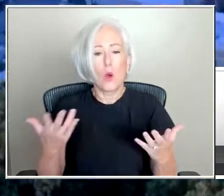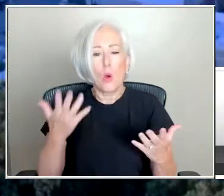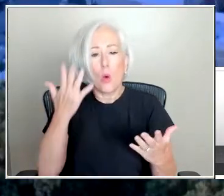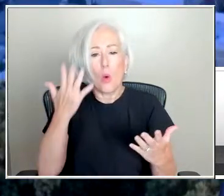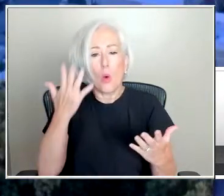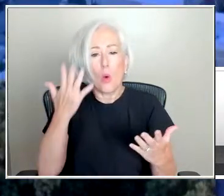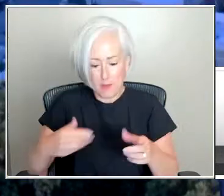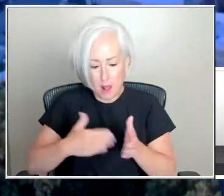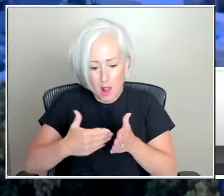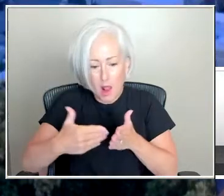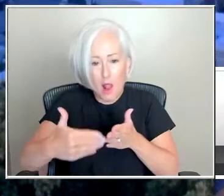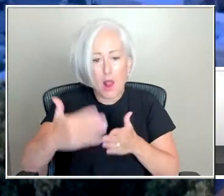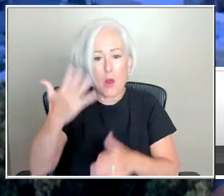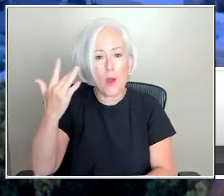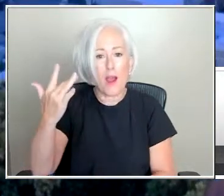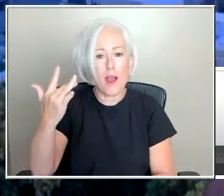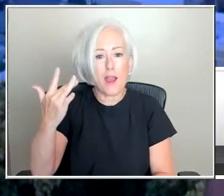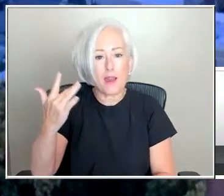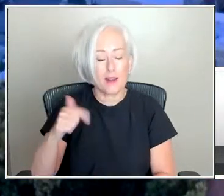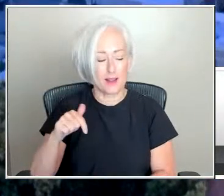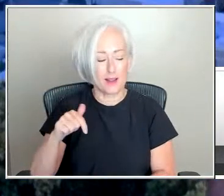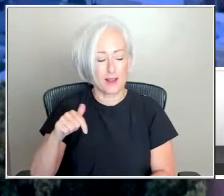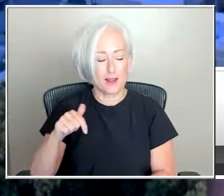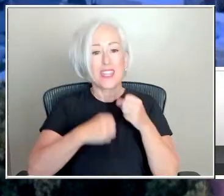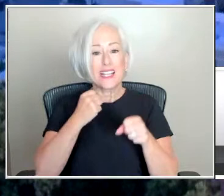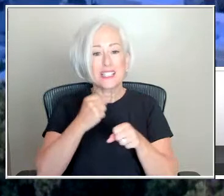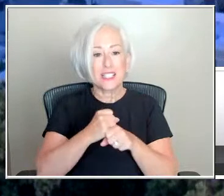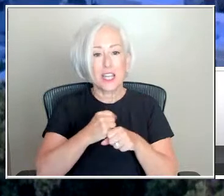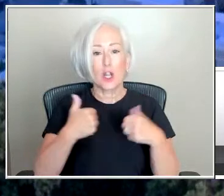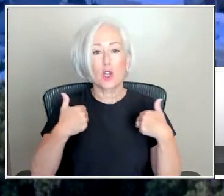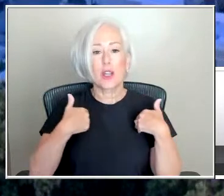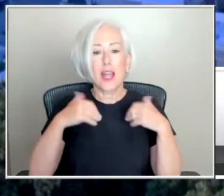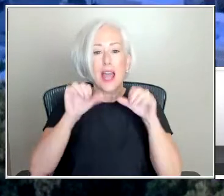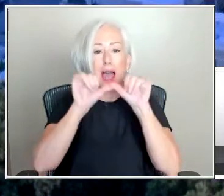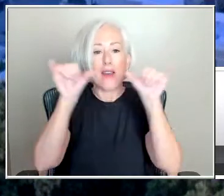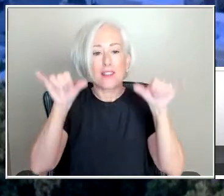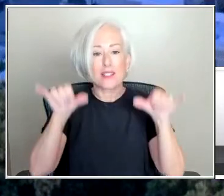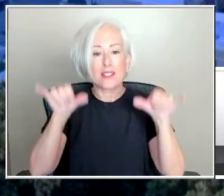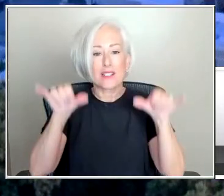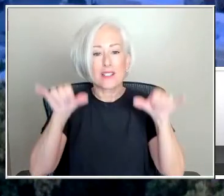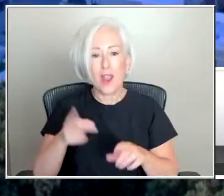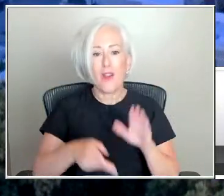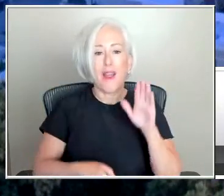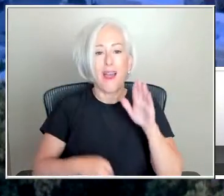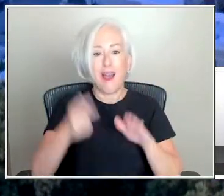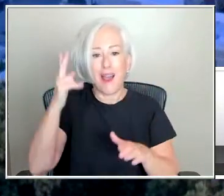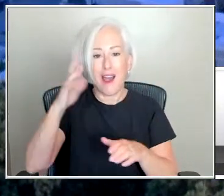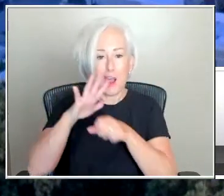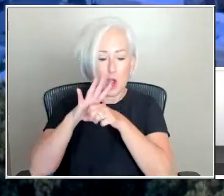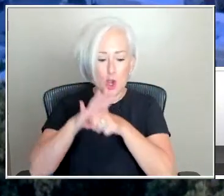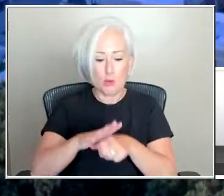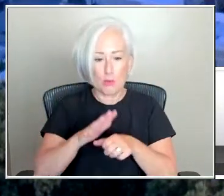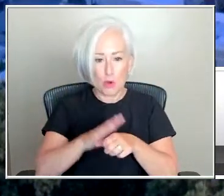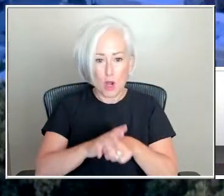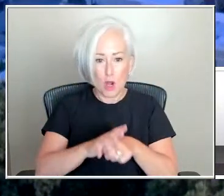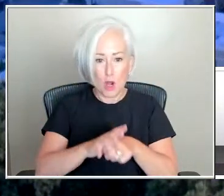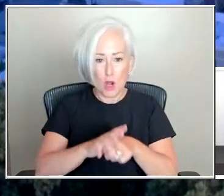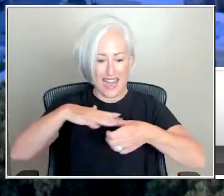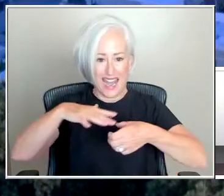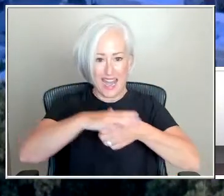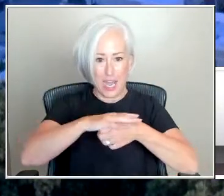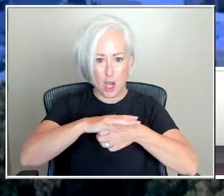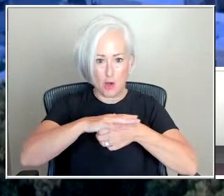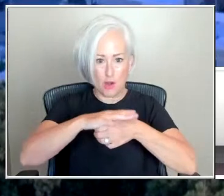we've had a situation where there's been a high pressure area that's developed and been very stable over